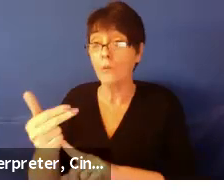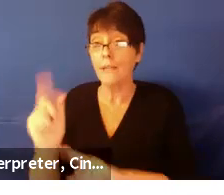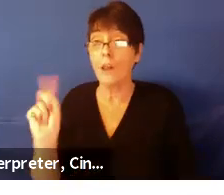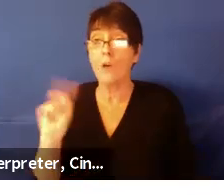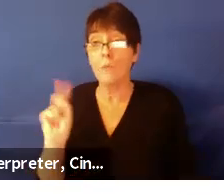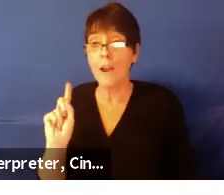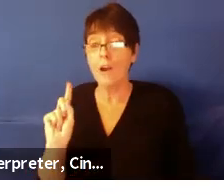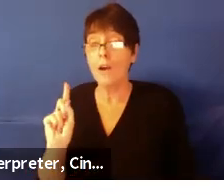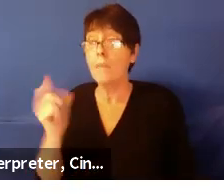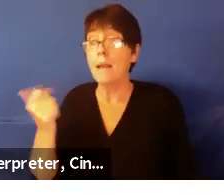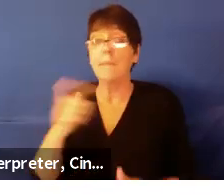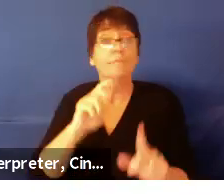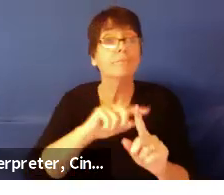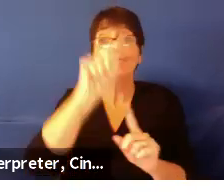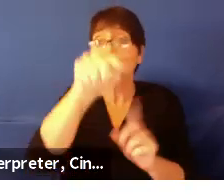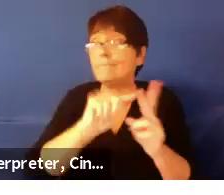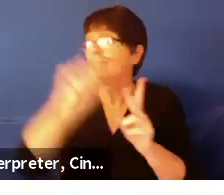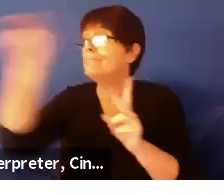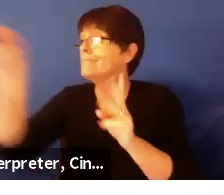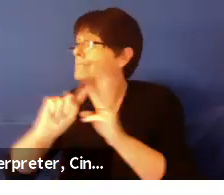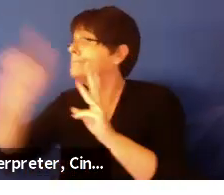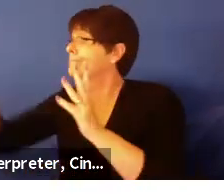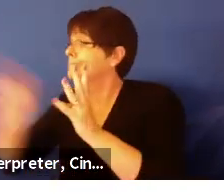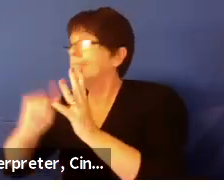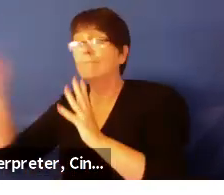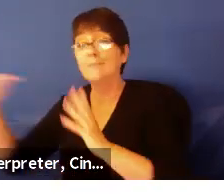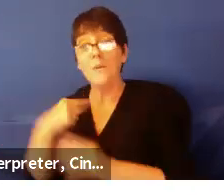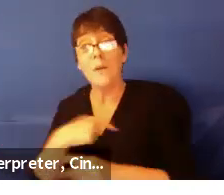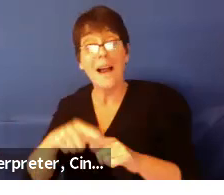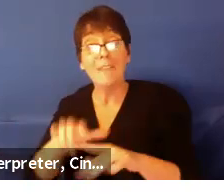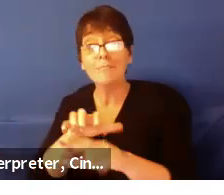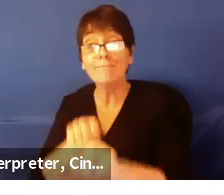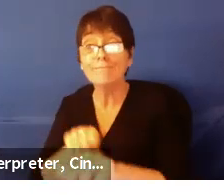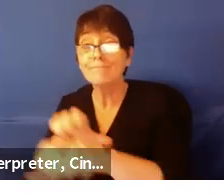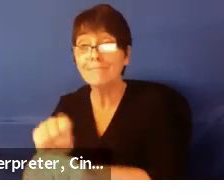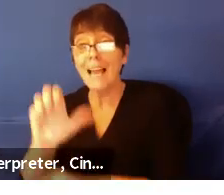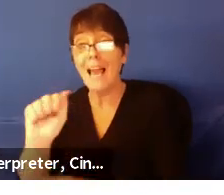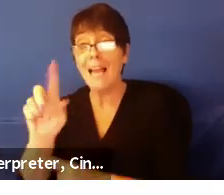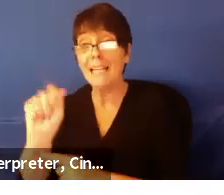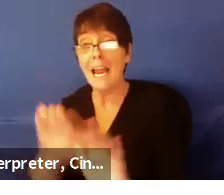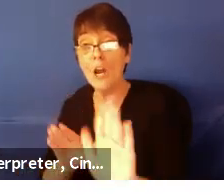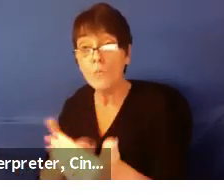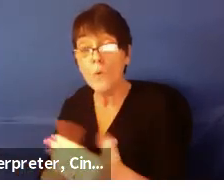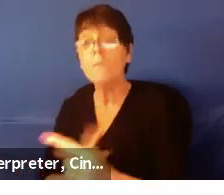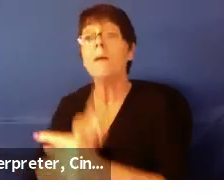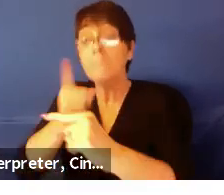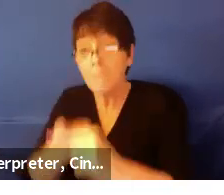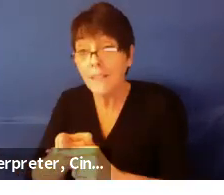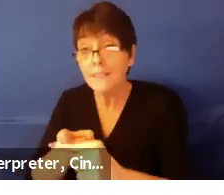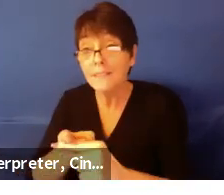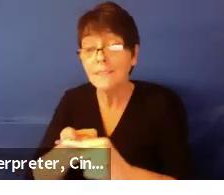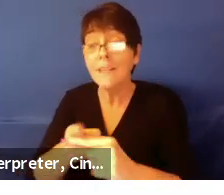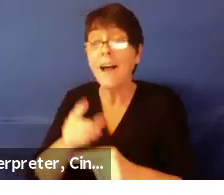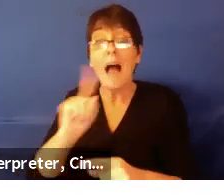be widespread. And this is in order to acquire the needed hotel rooms, but also to acquire the needed